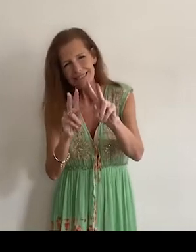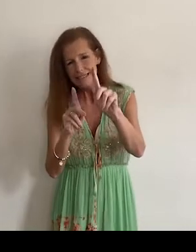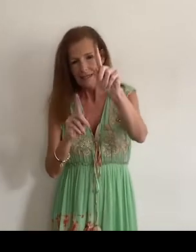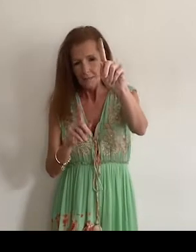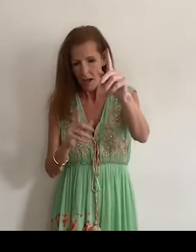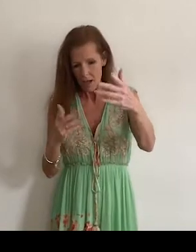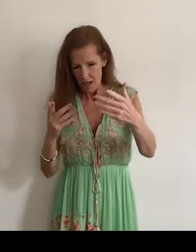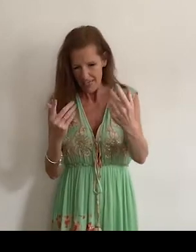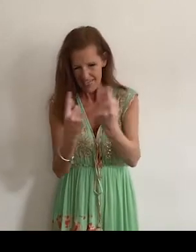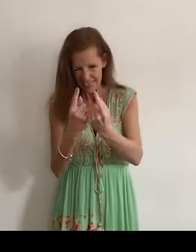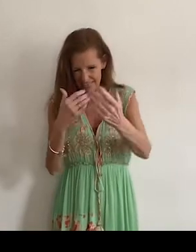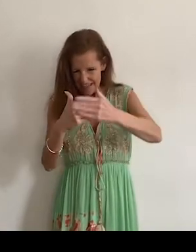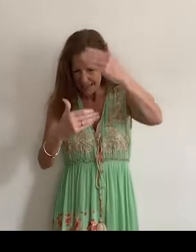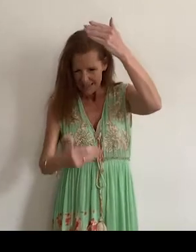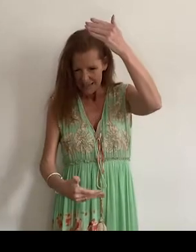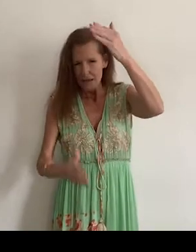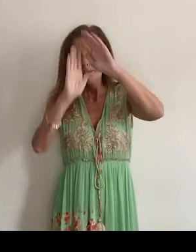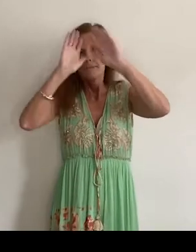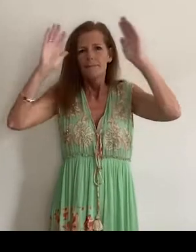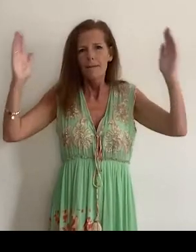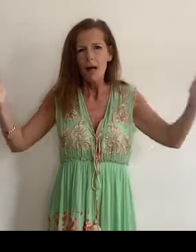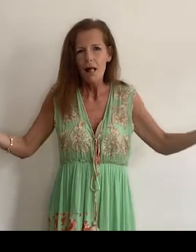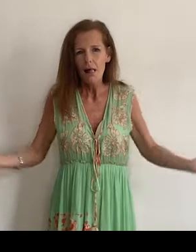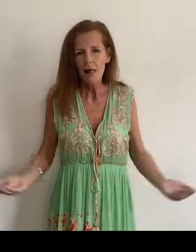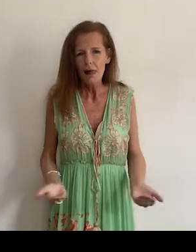literally got like a thing, like a bubble round me.